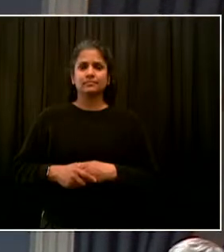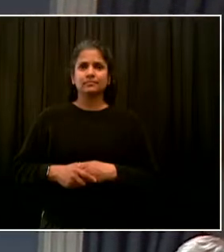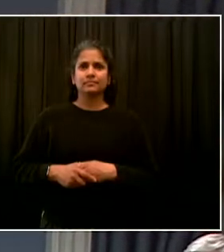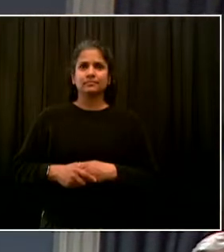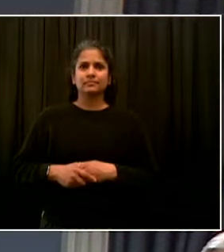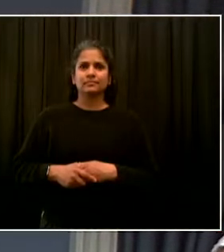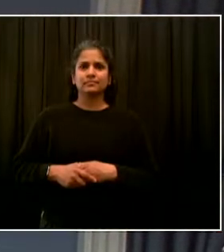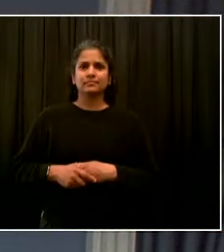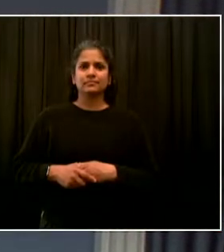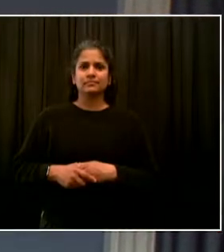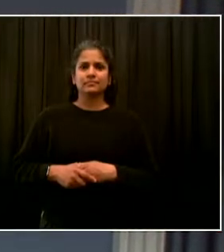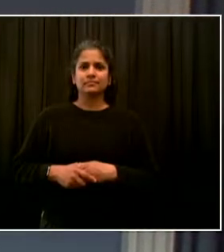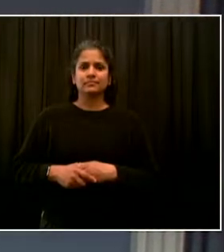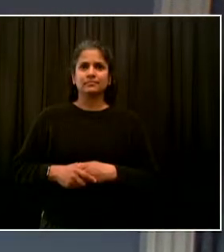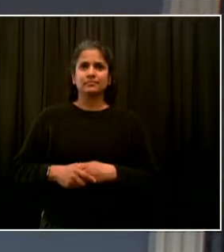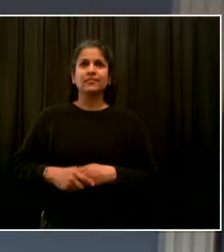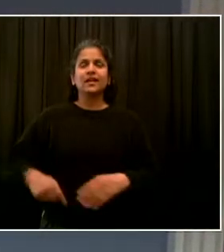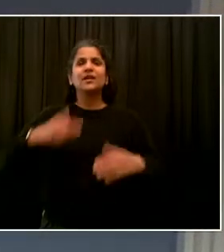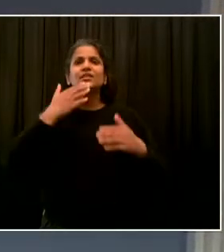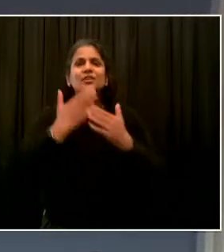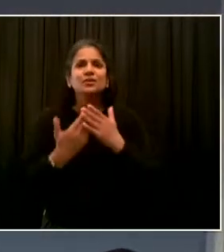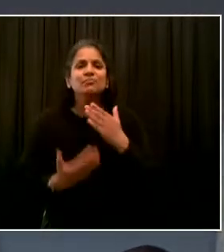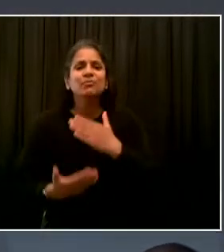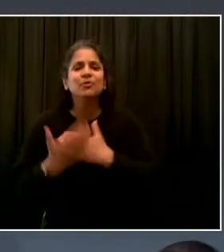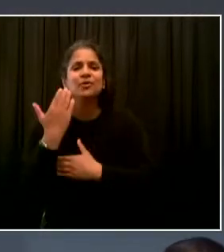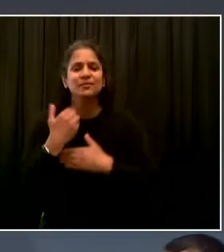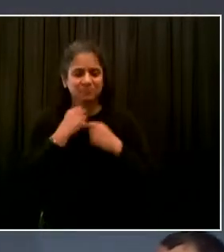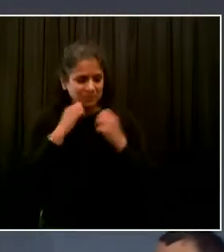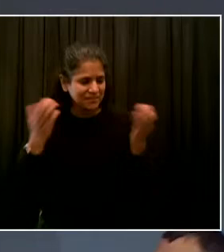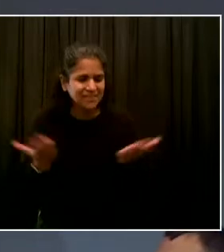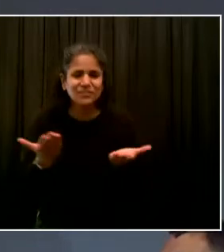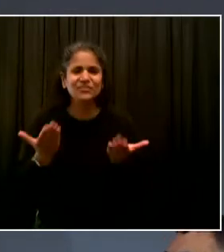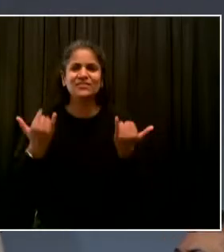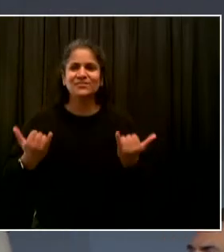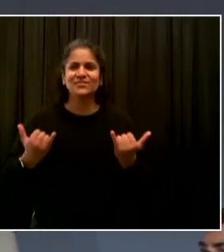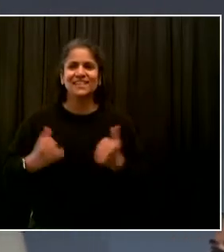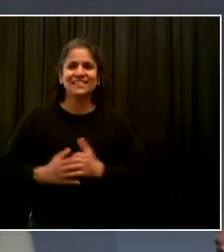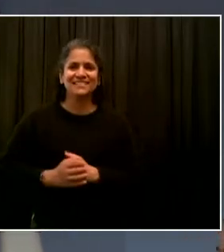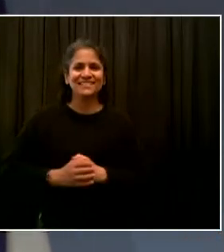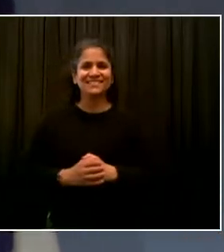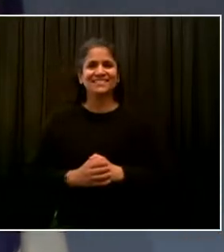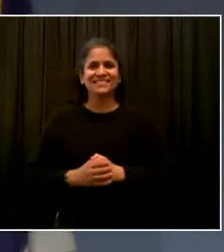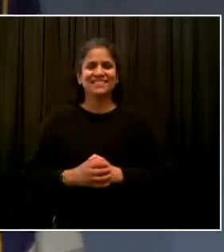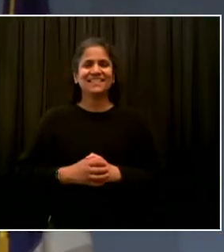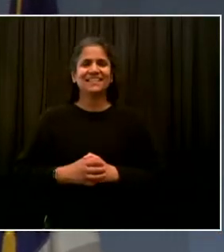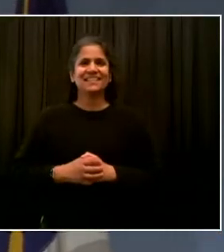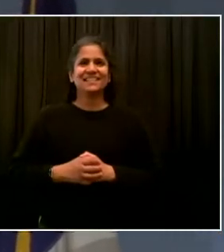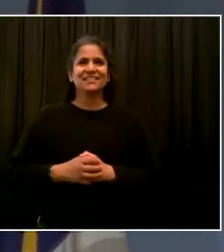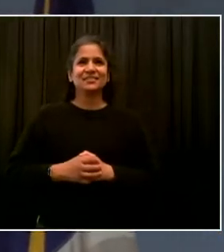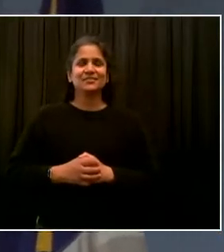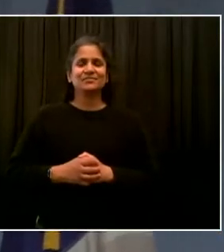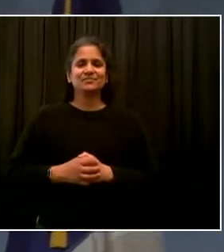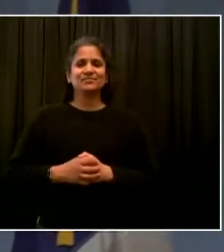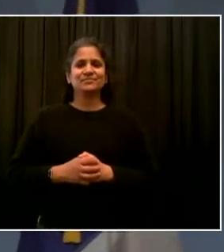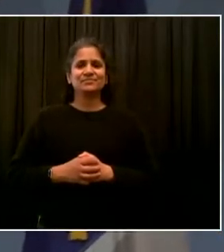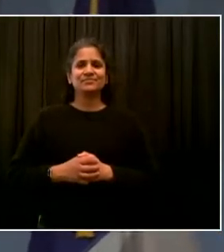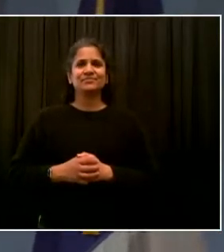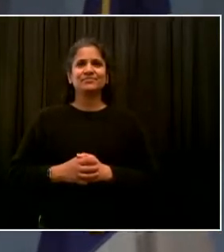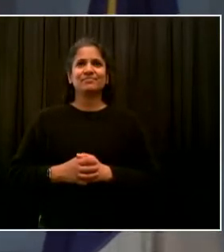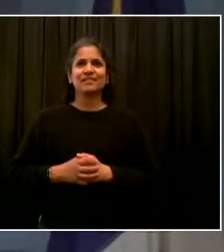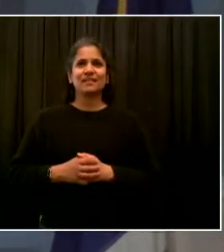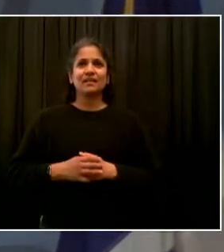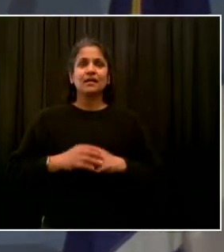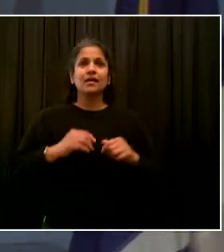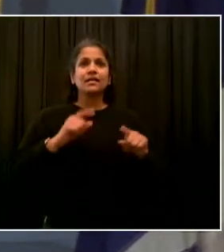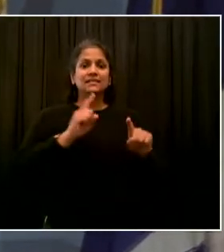Good to be here. And as we deal with the many issues about